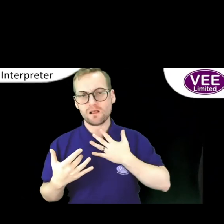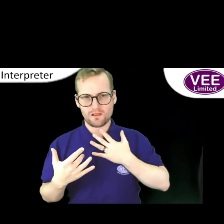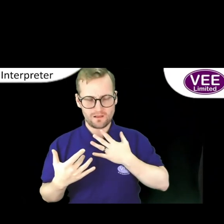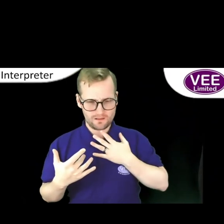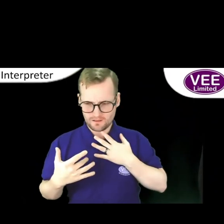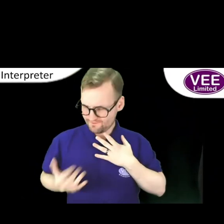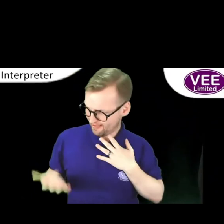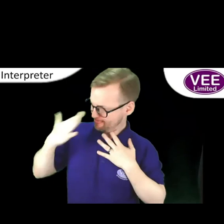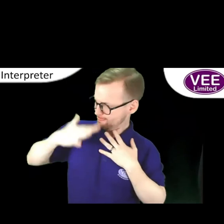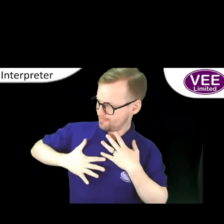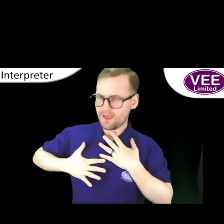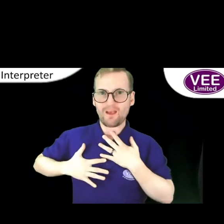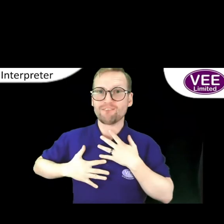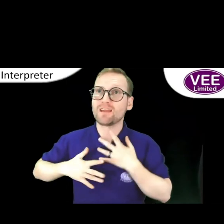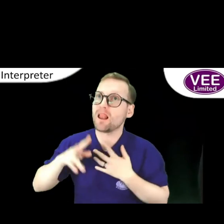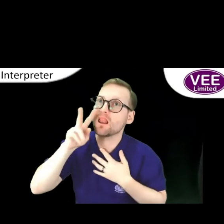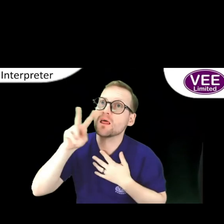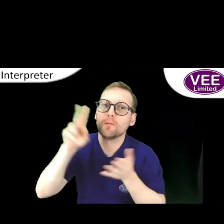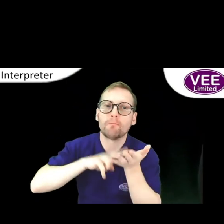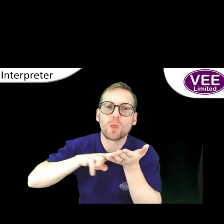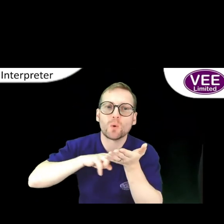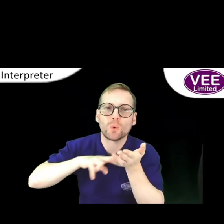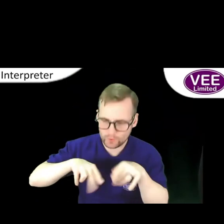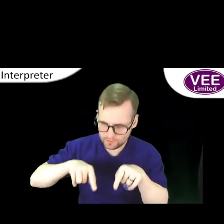pierced the deep blue sky.